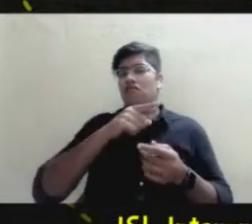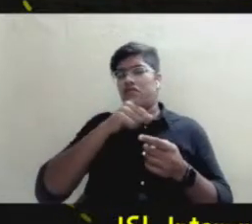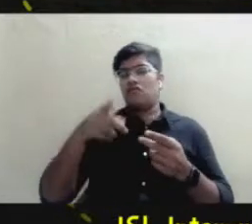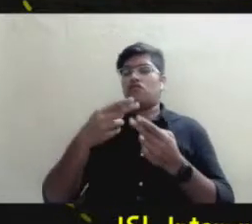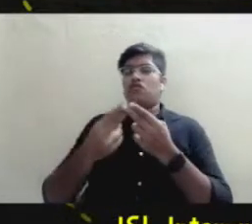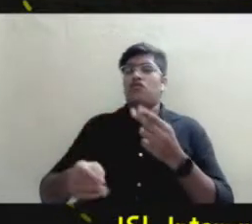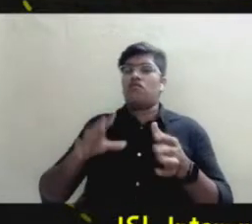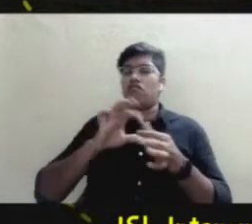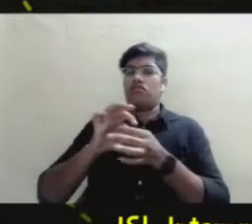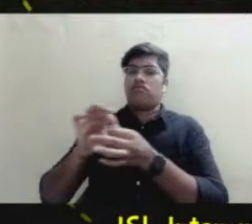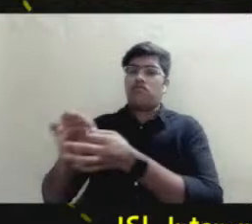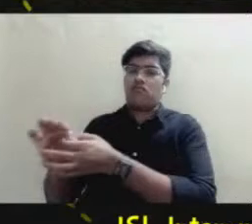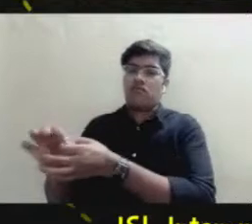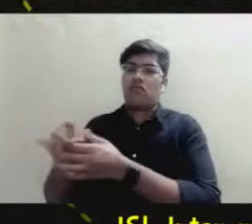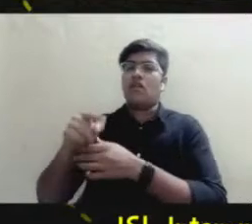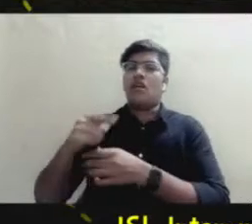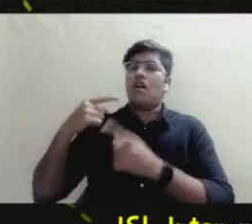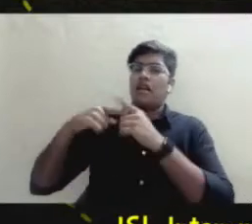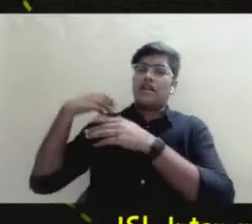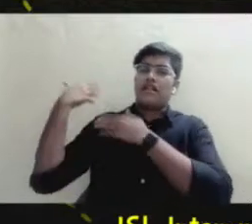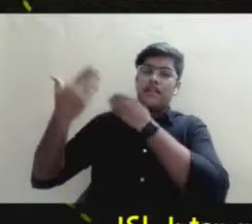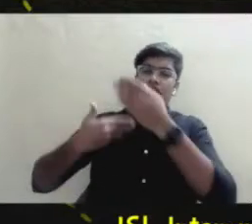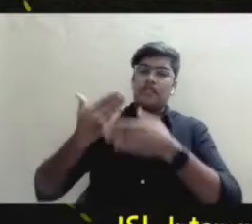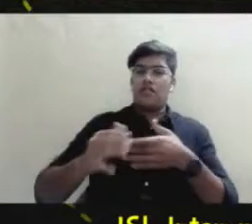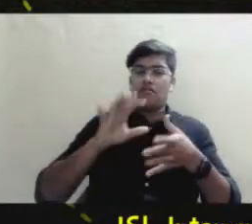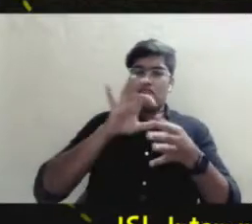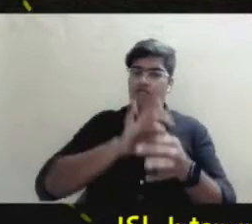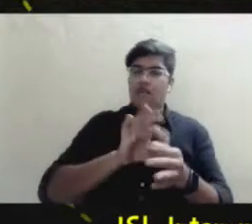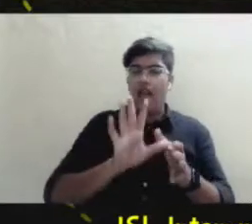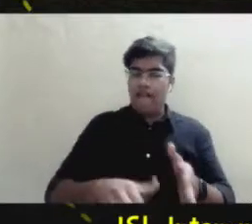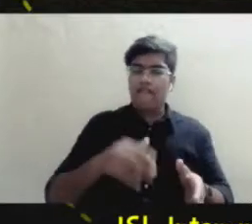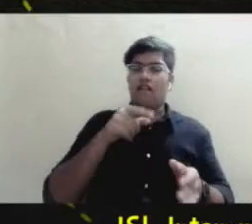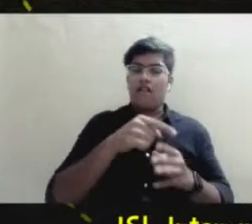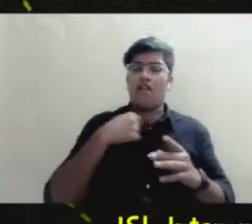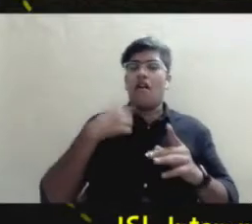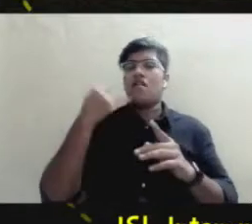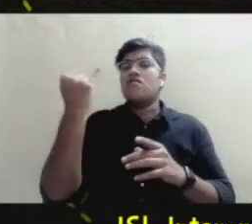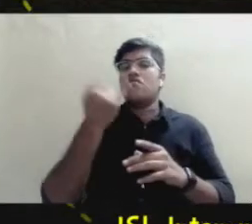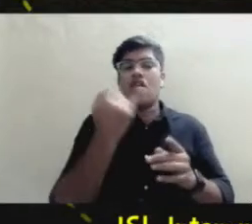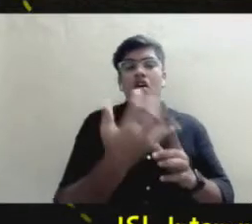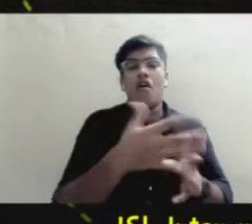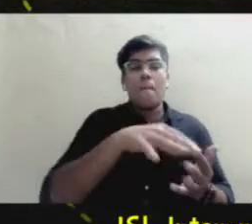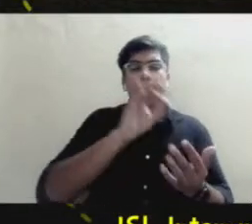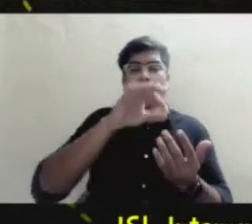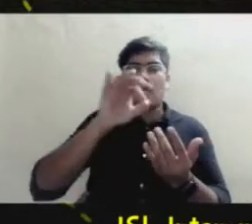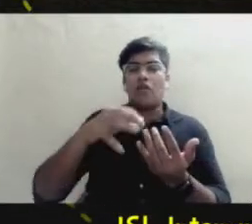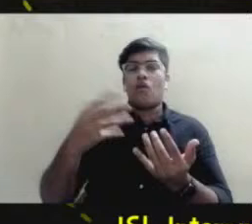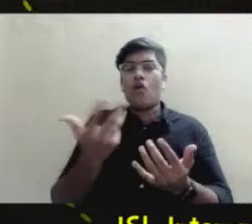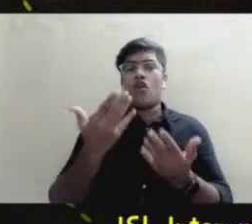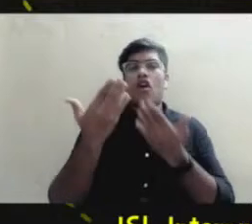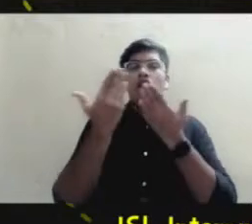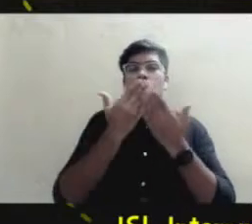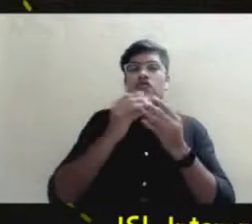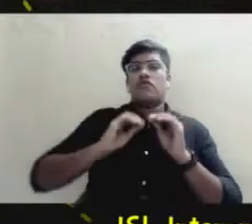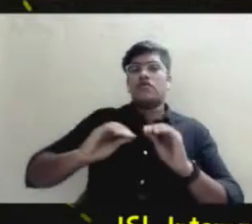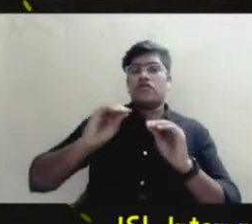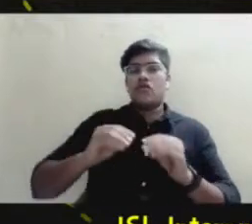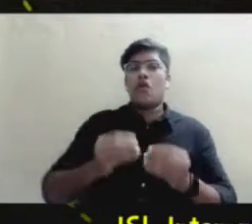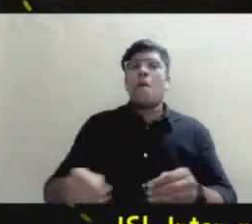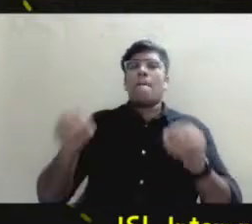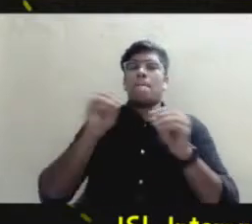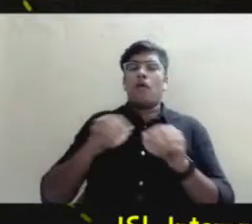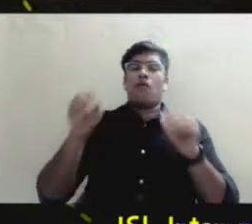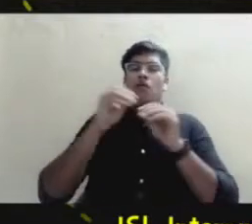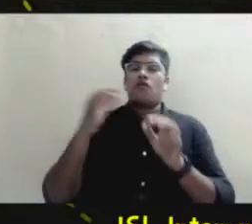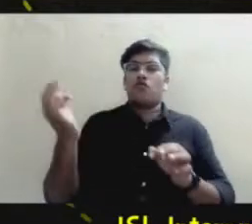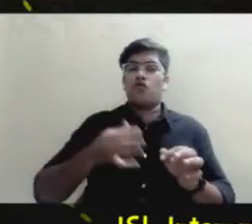Hindustani classical music tradition. So all I need to do is that as a teacher is to educate myself with more compositions that